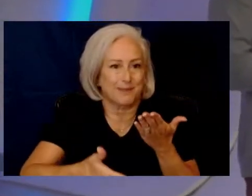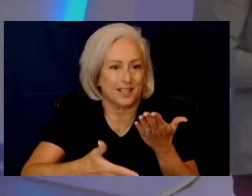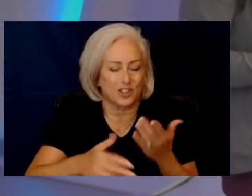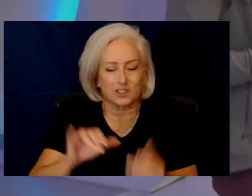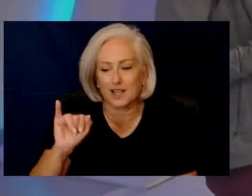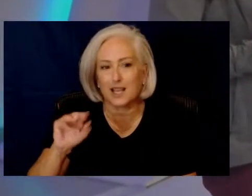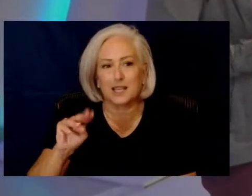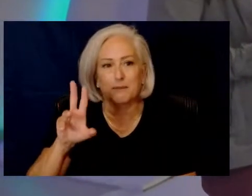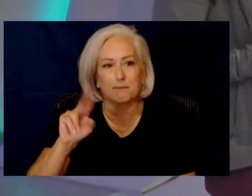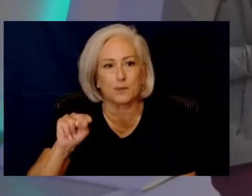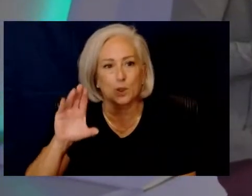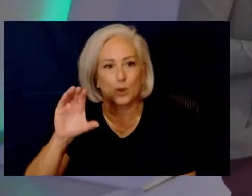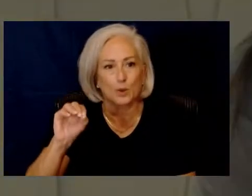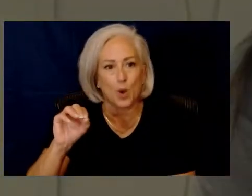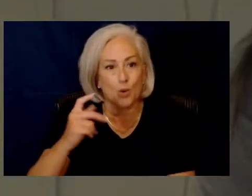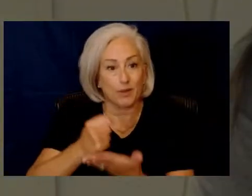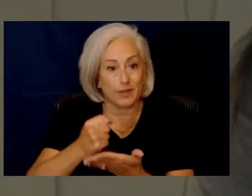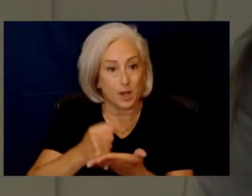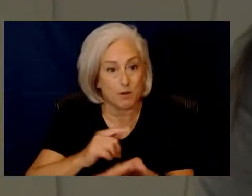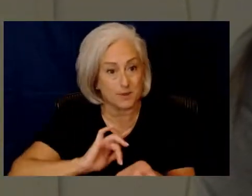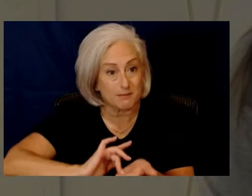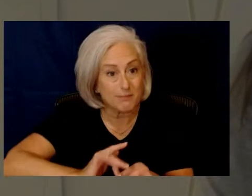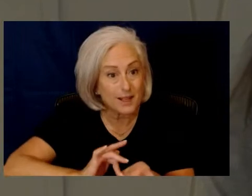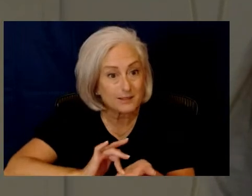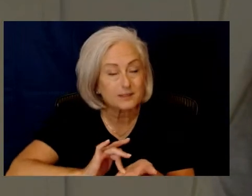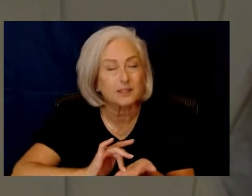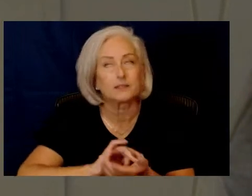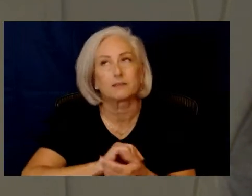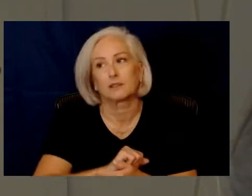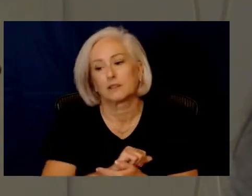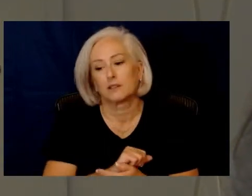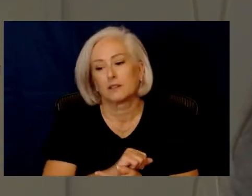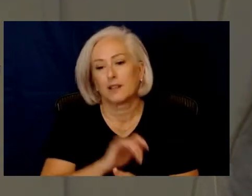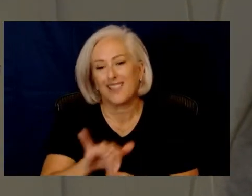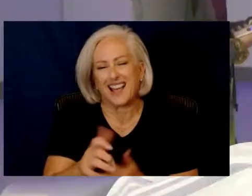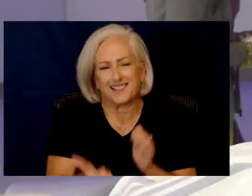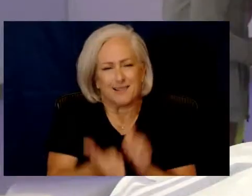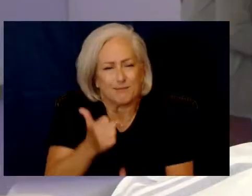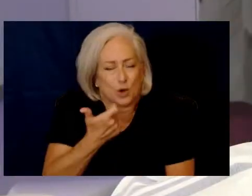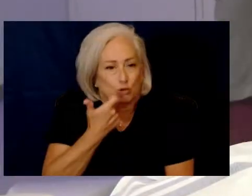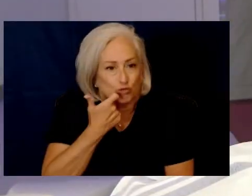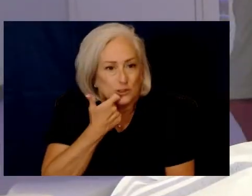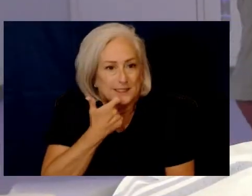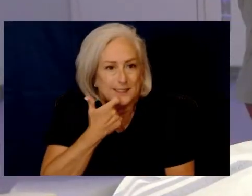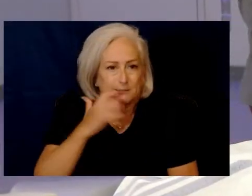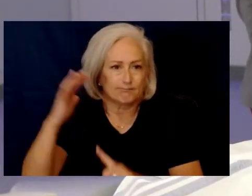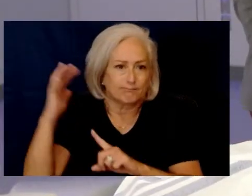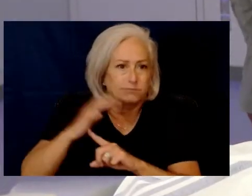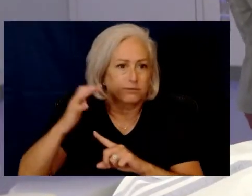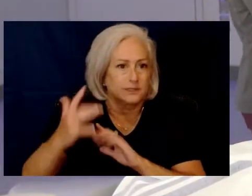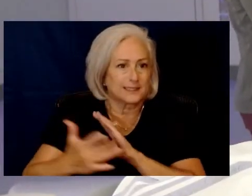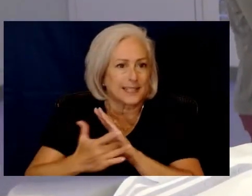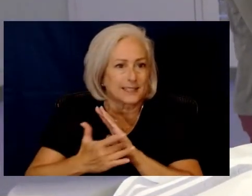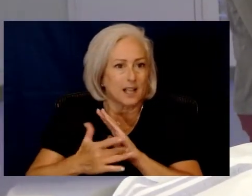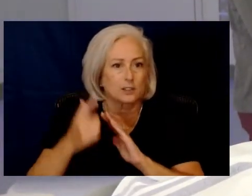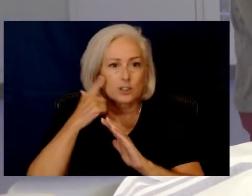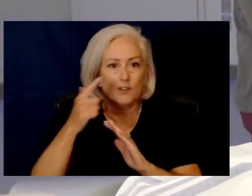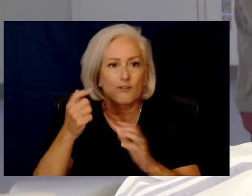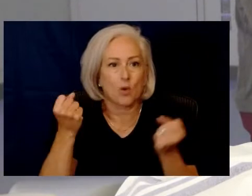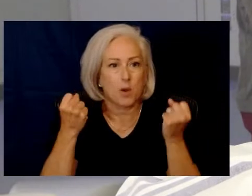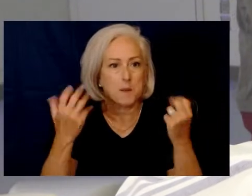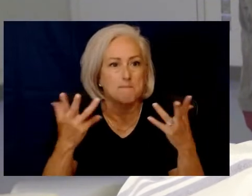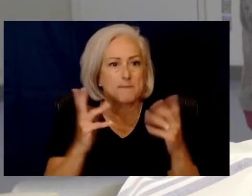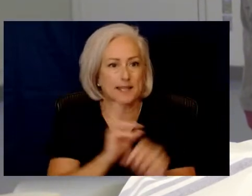drugs and so there's, you know, it is the latest and the best technology out there for many of these patients. So, but it is